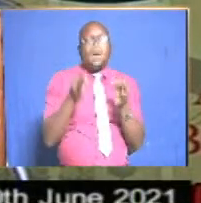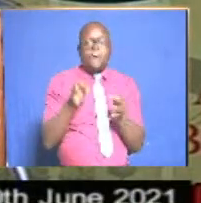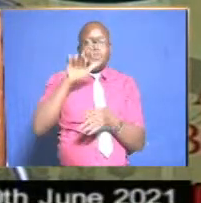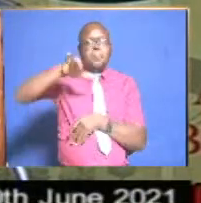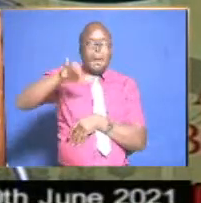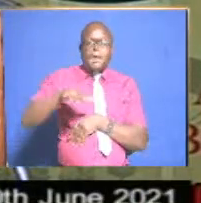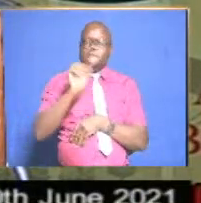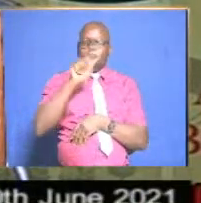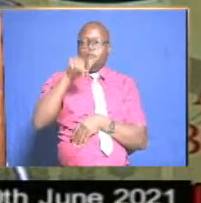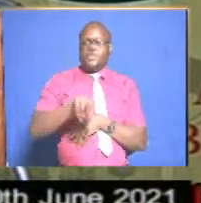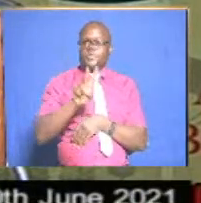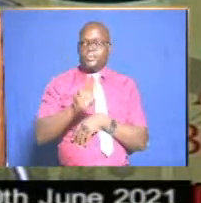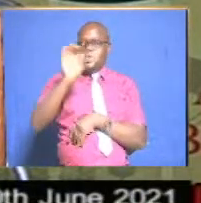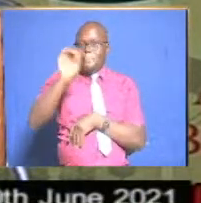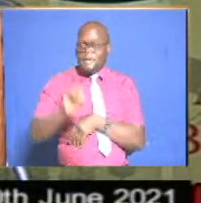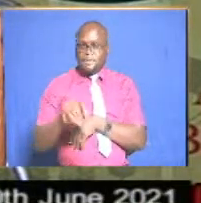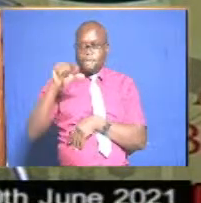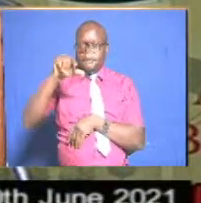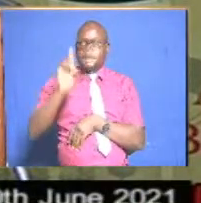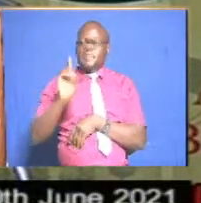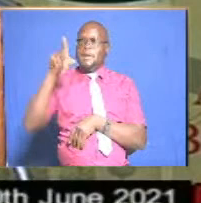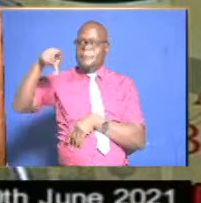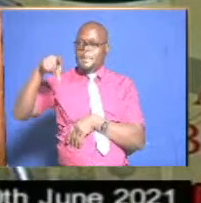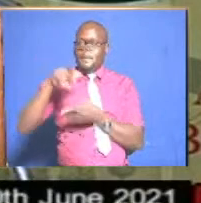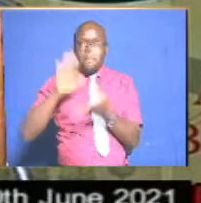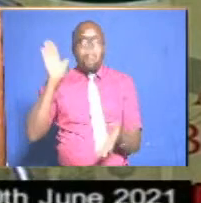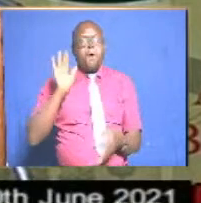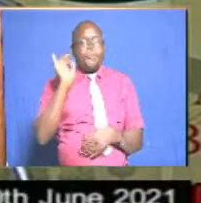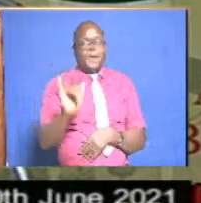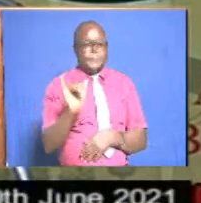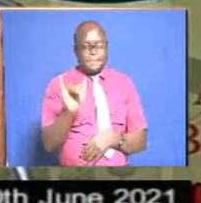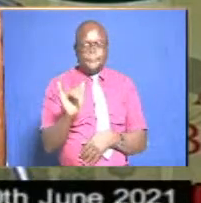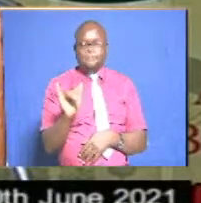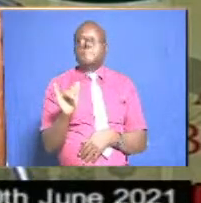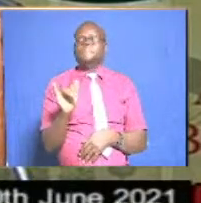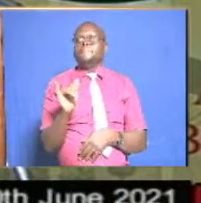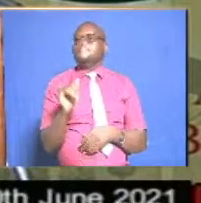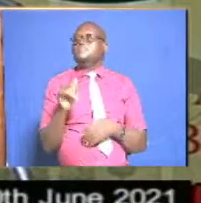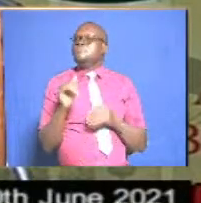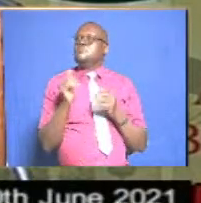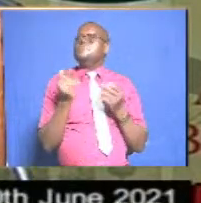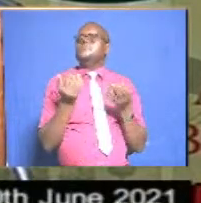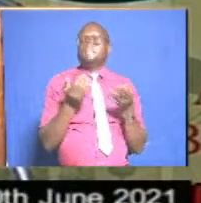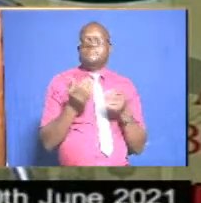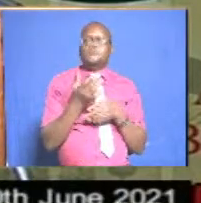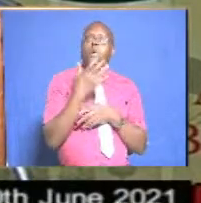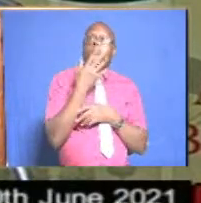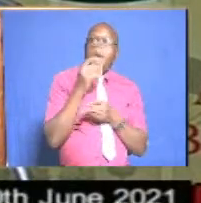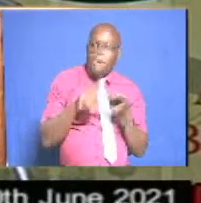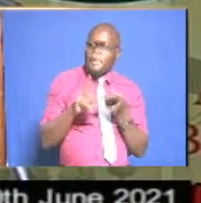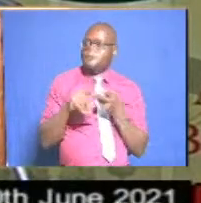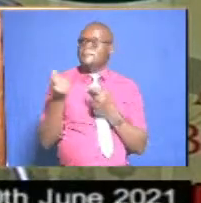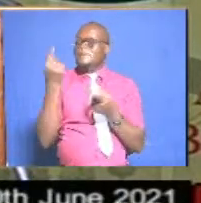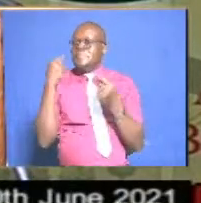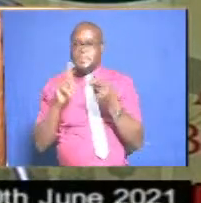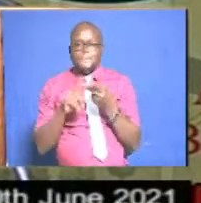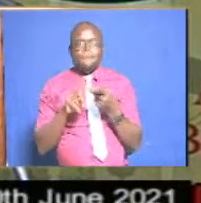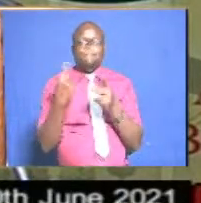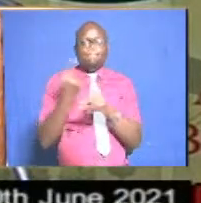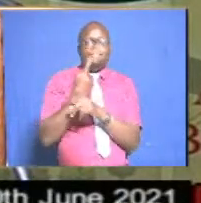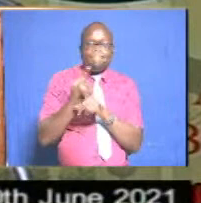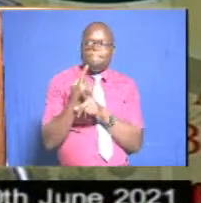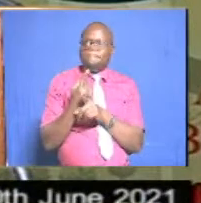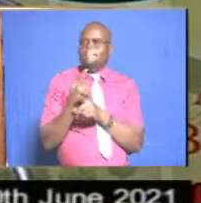at 5.2% of GDP. Further, the rebound in horticulture and tea exports, as well as increased inflows